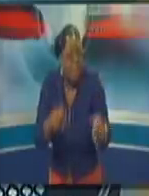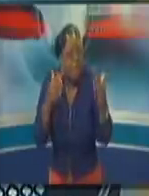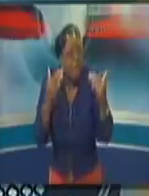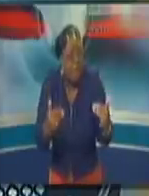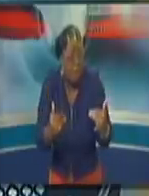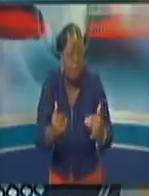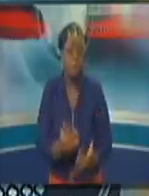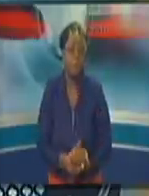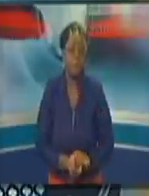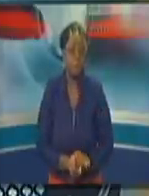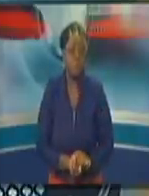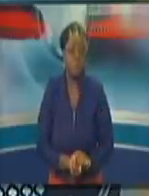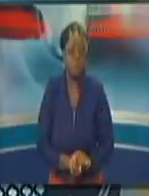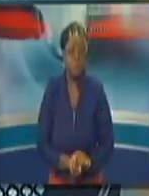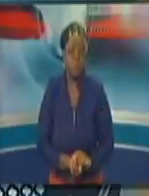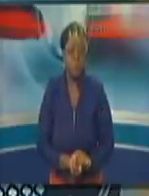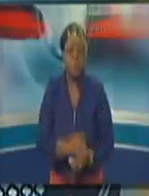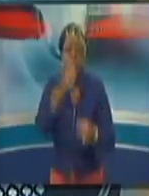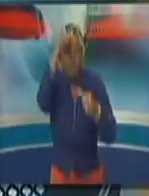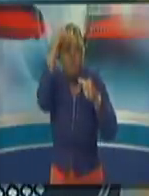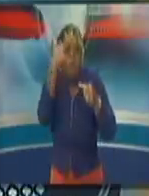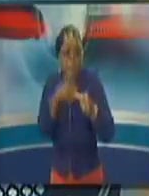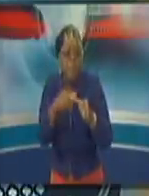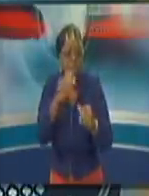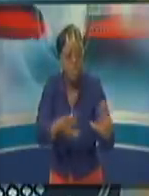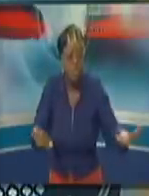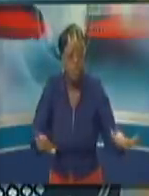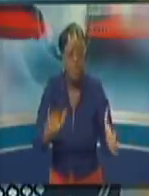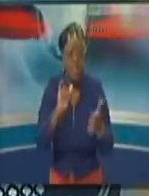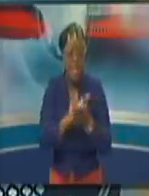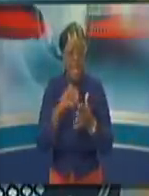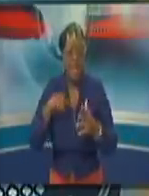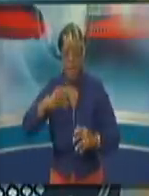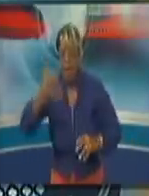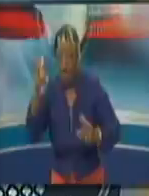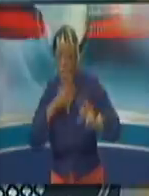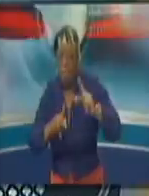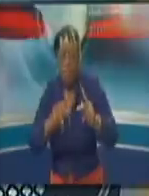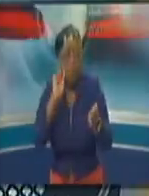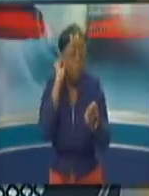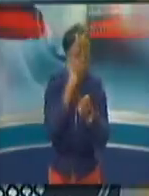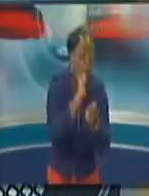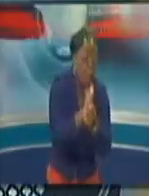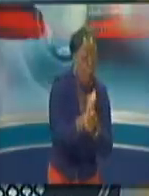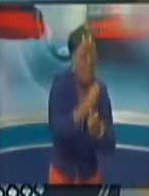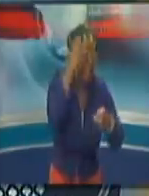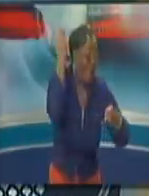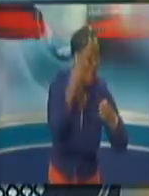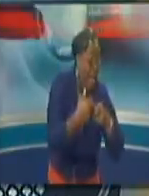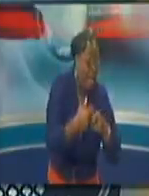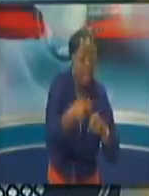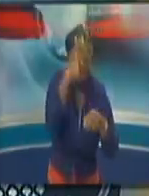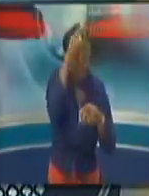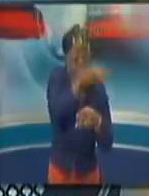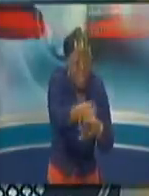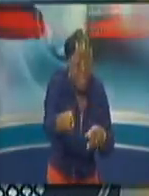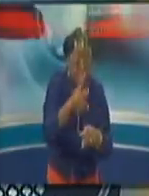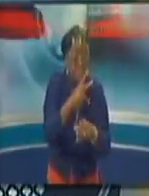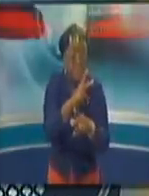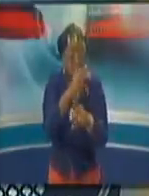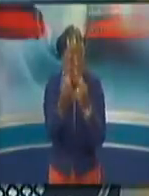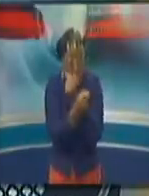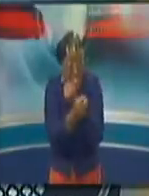way. Remind children that there are adults working hard to keep them safe and that they can also contribute to remaining